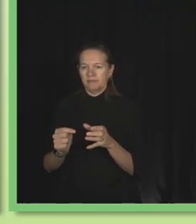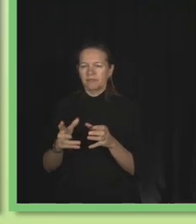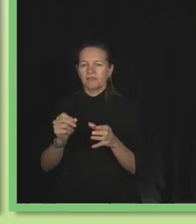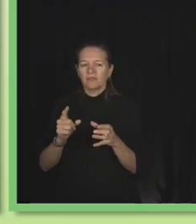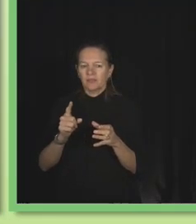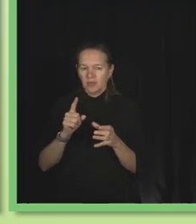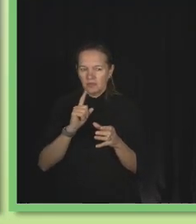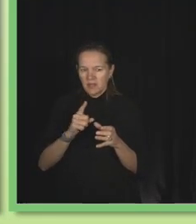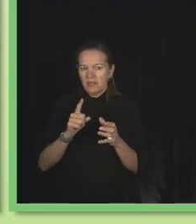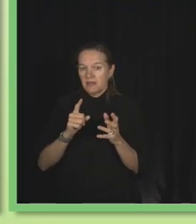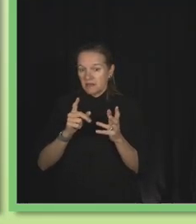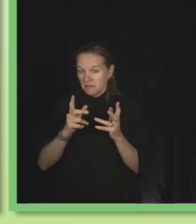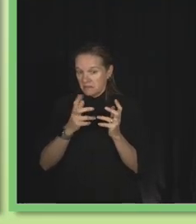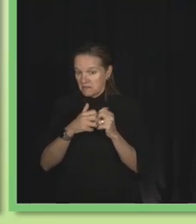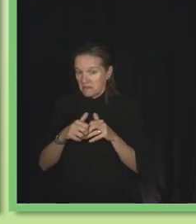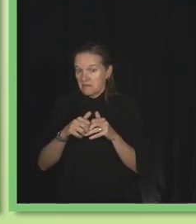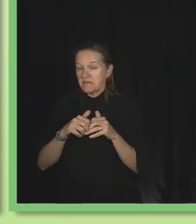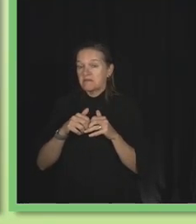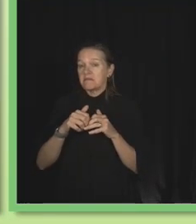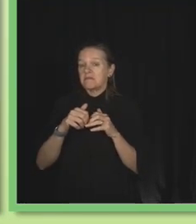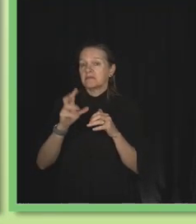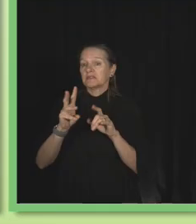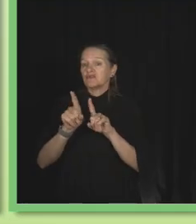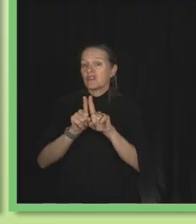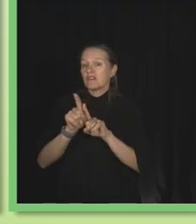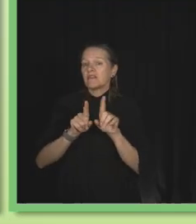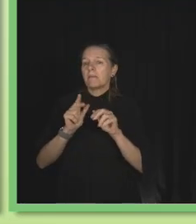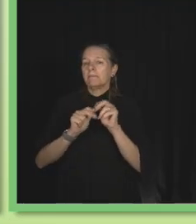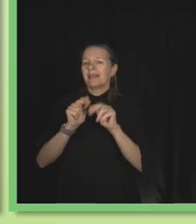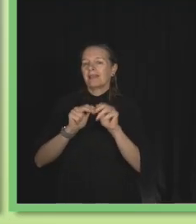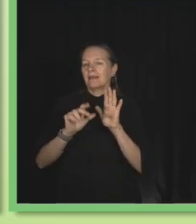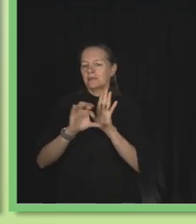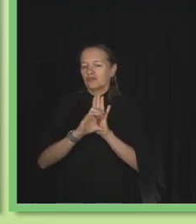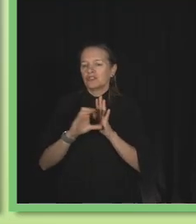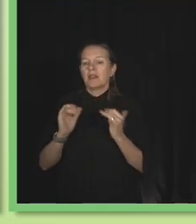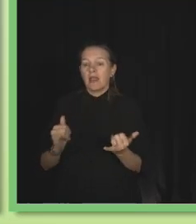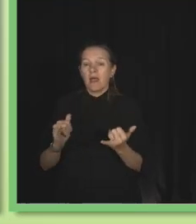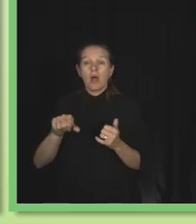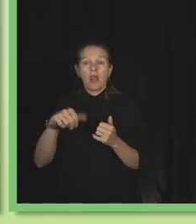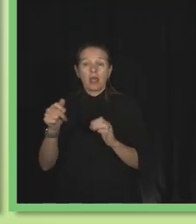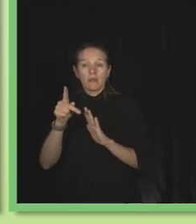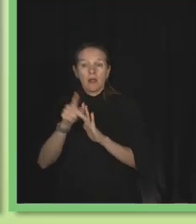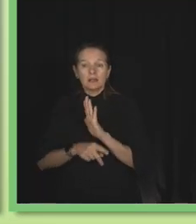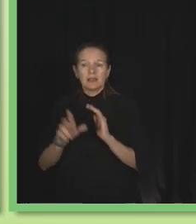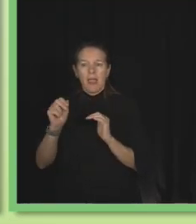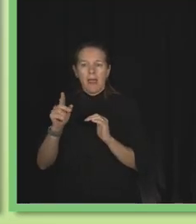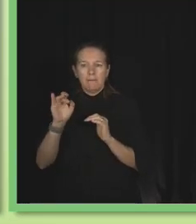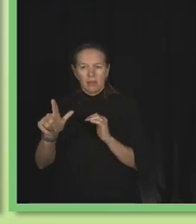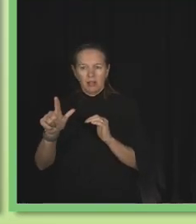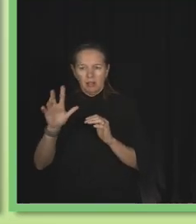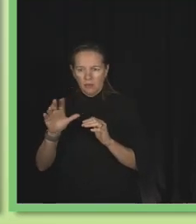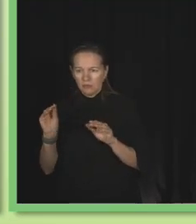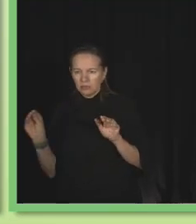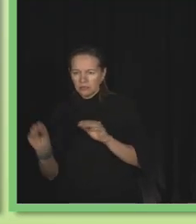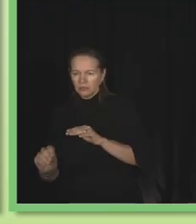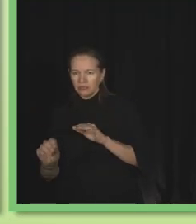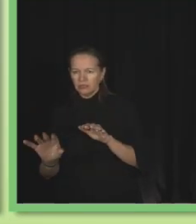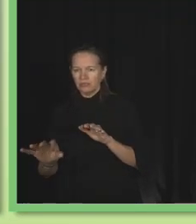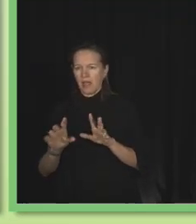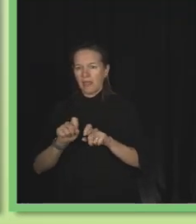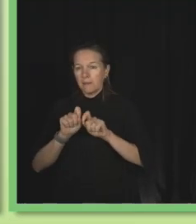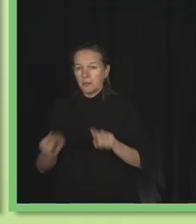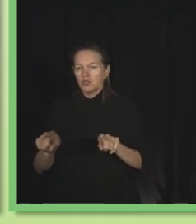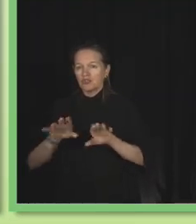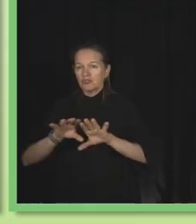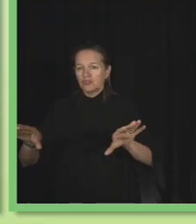also build a provenance attestation for your build image. Now let me enforce another policy to verify your attestations before pushing the shiny